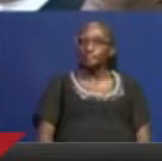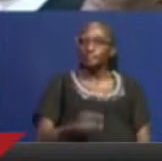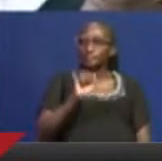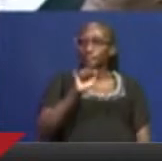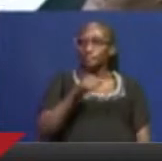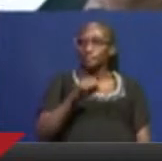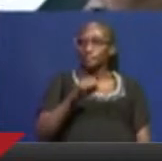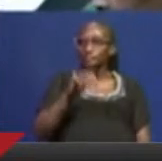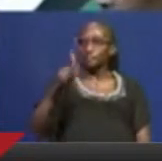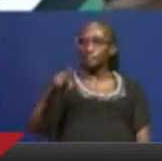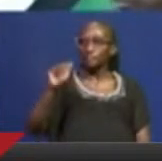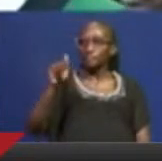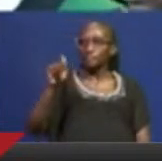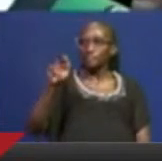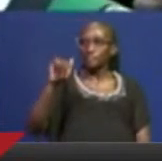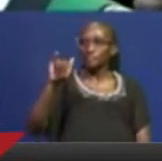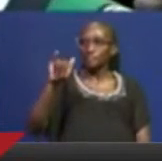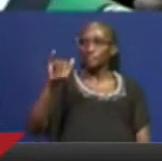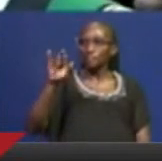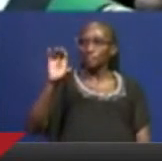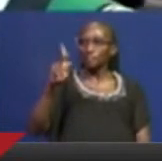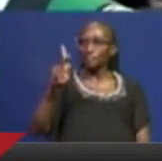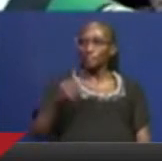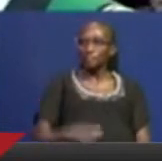Cherangani Patrick Simiu Barasa.